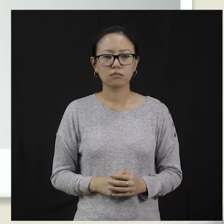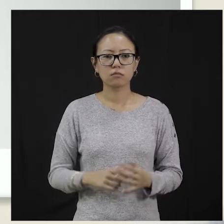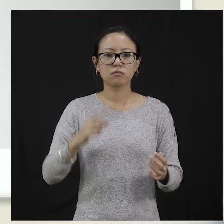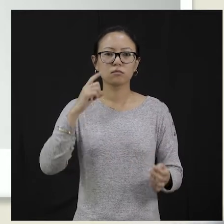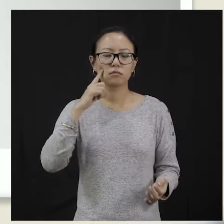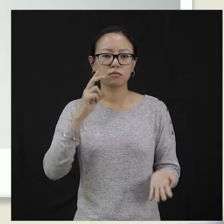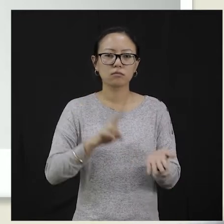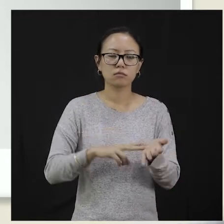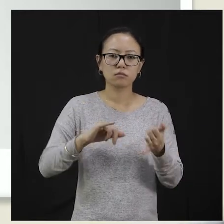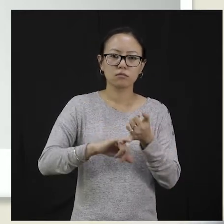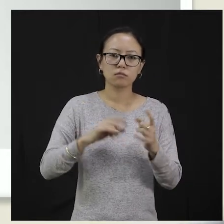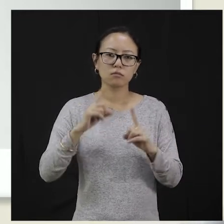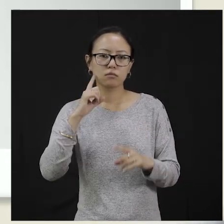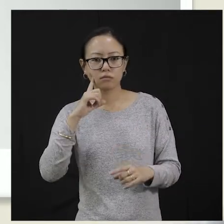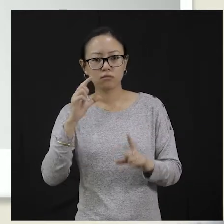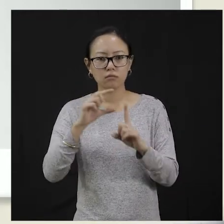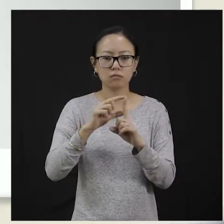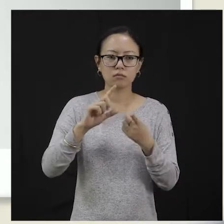I-N-S-I-D-E, inside.